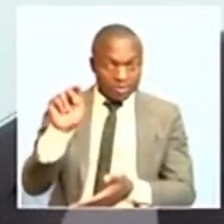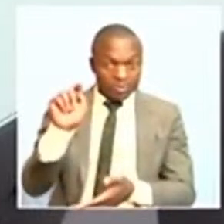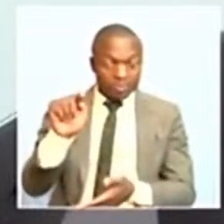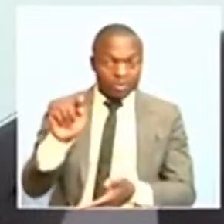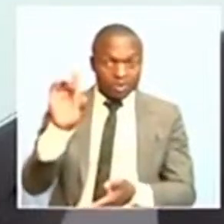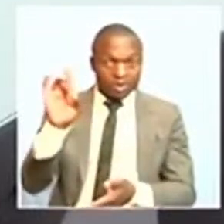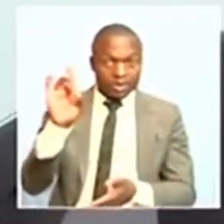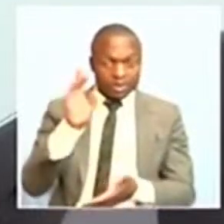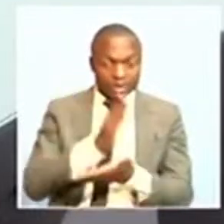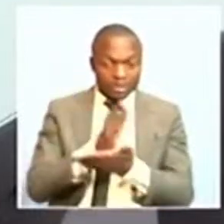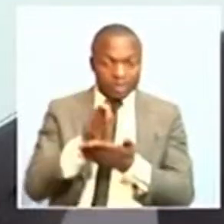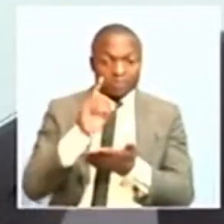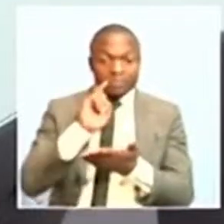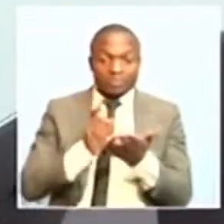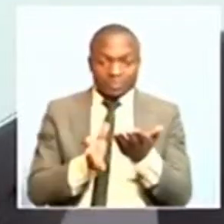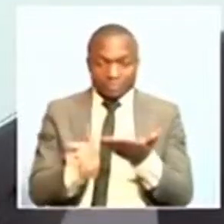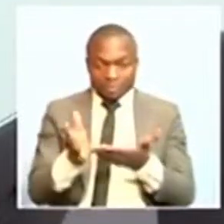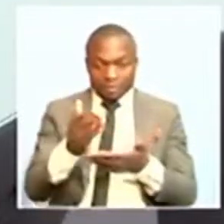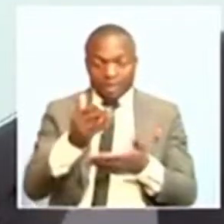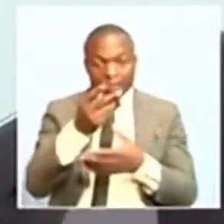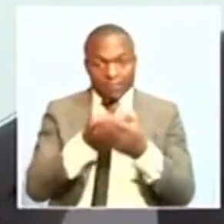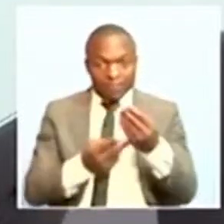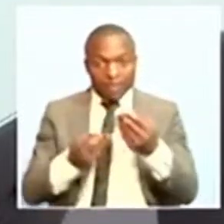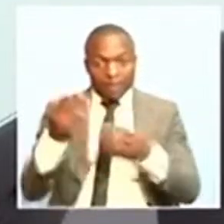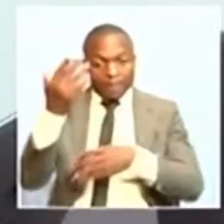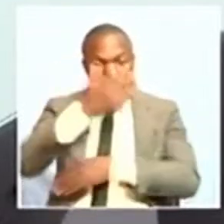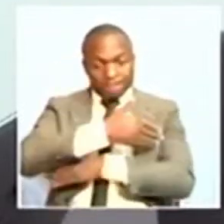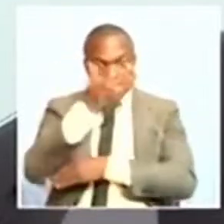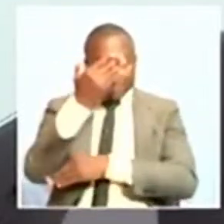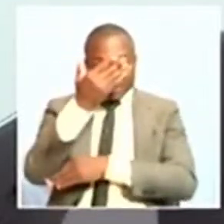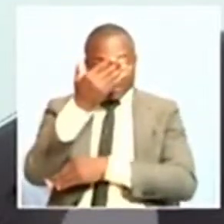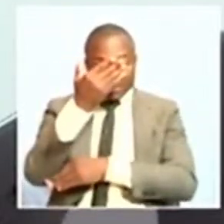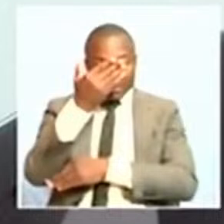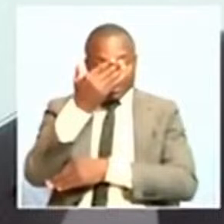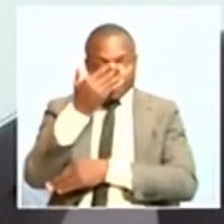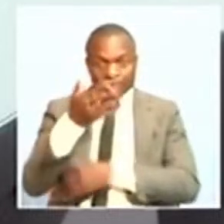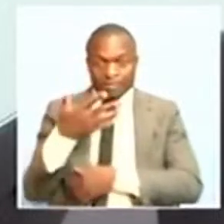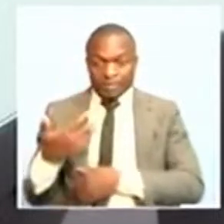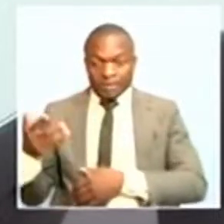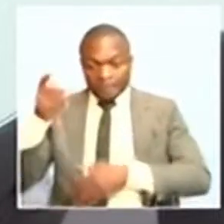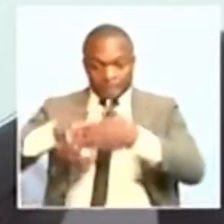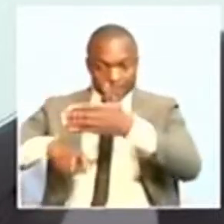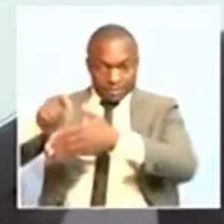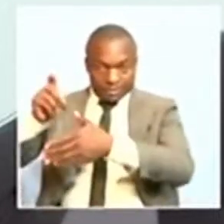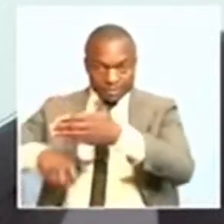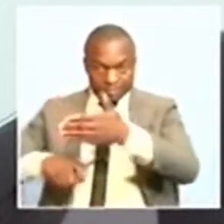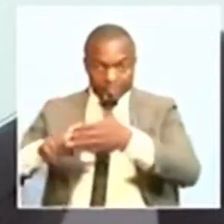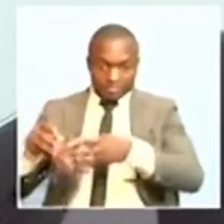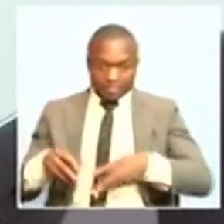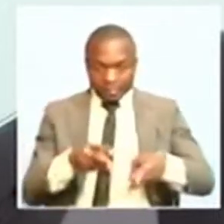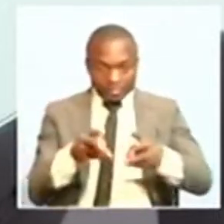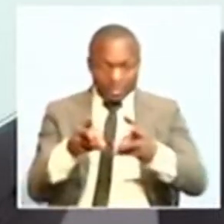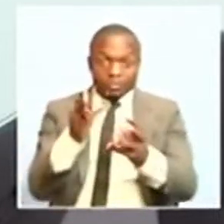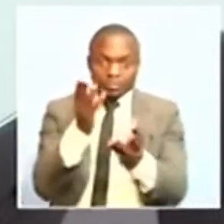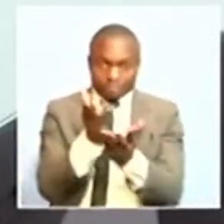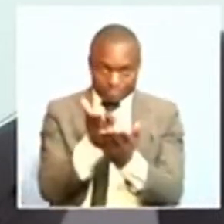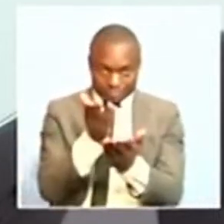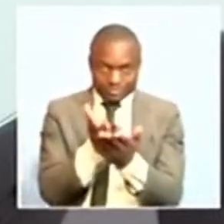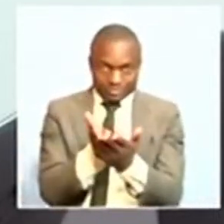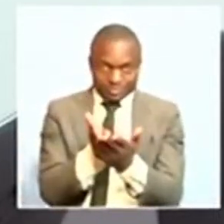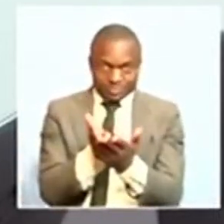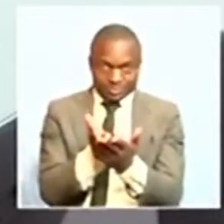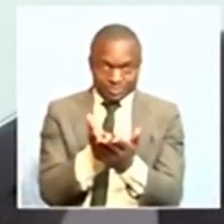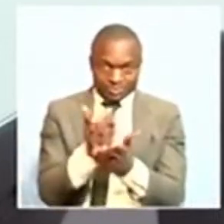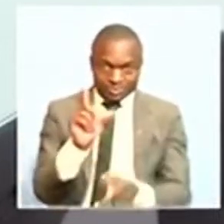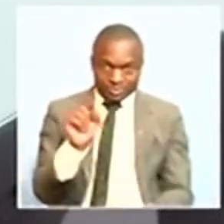is supposed to be raised from both customs and excise duty, from existing measures, but also the measures that have been proposed in